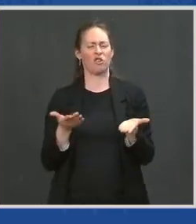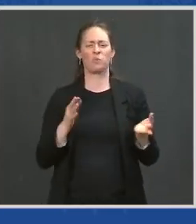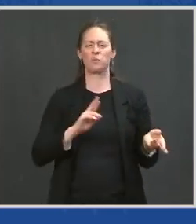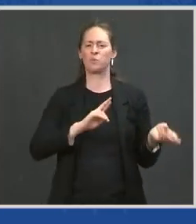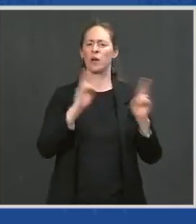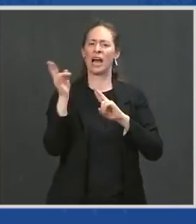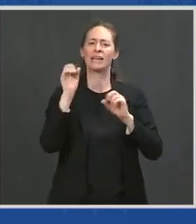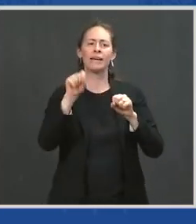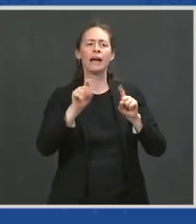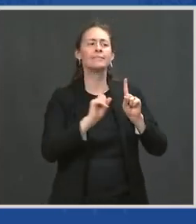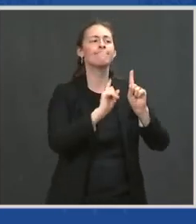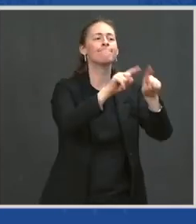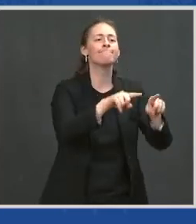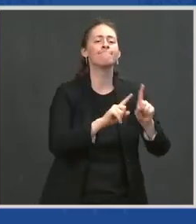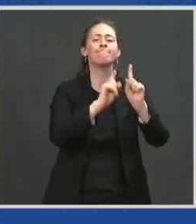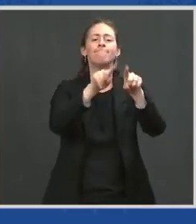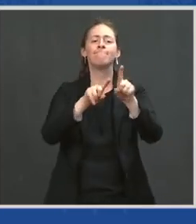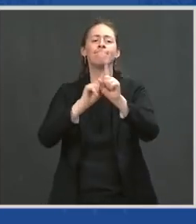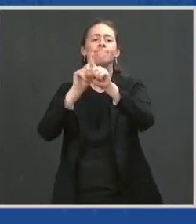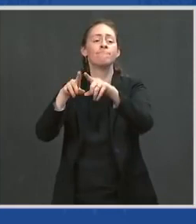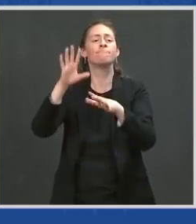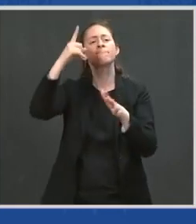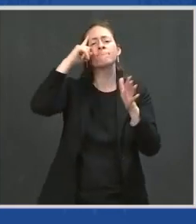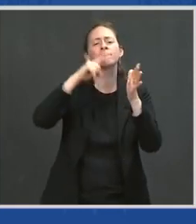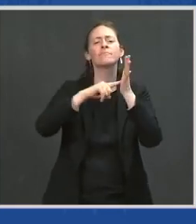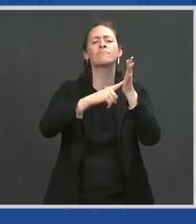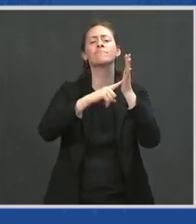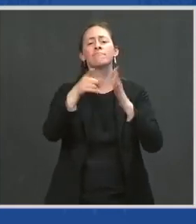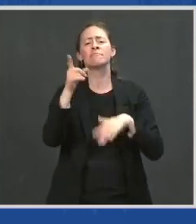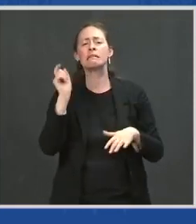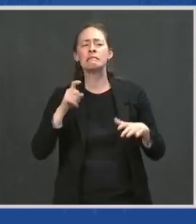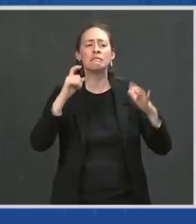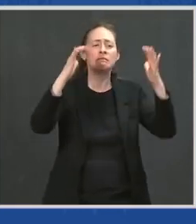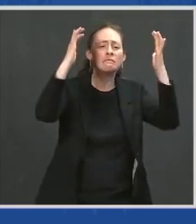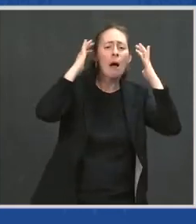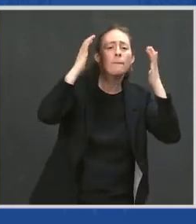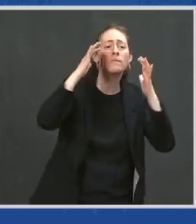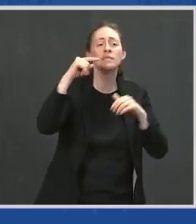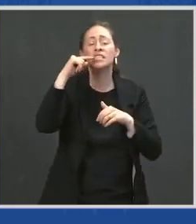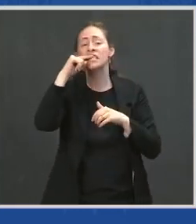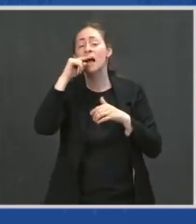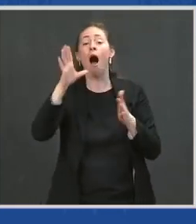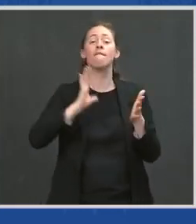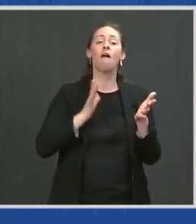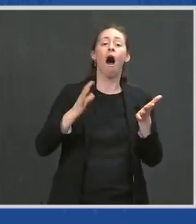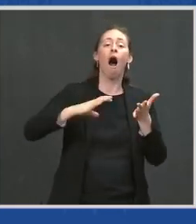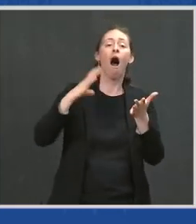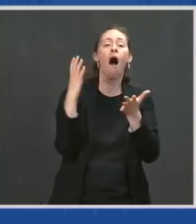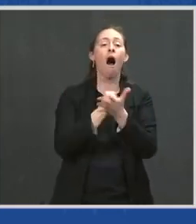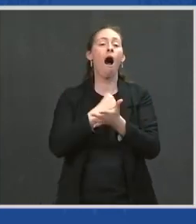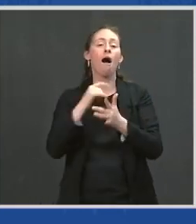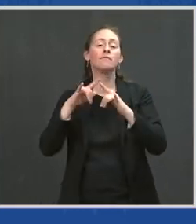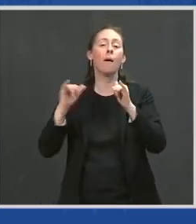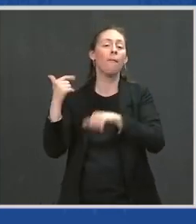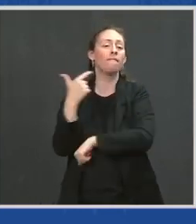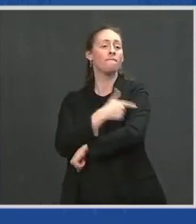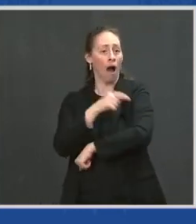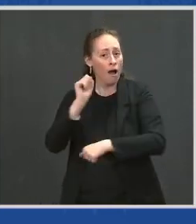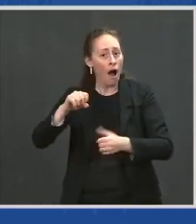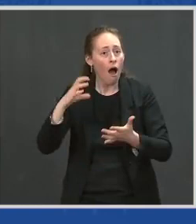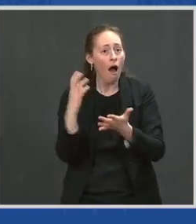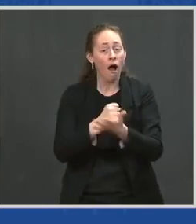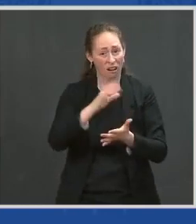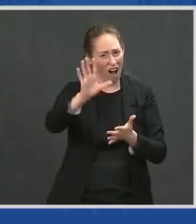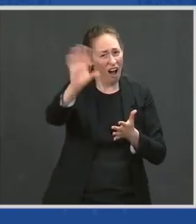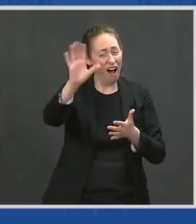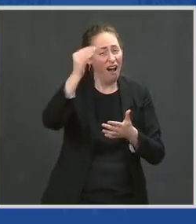to buy your shampoo or toothpaste, you can stop and get vaccinated. The vaccine is free,